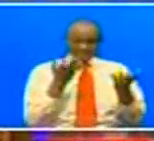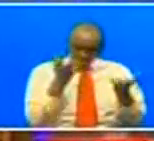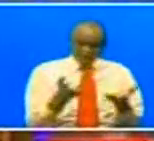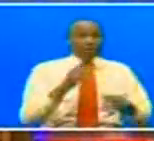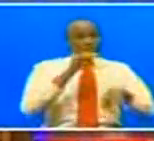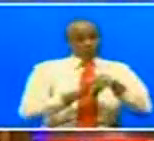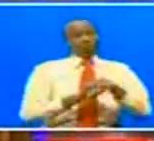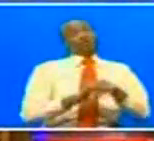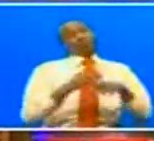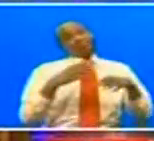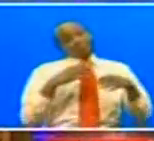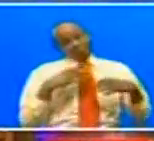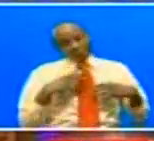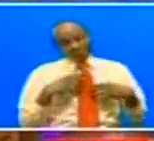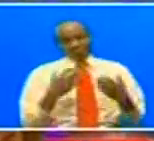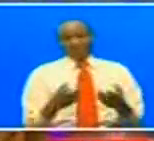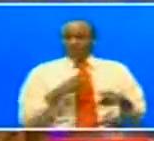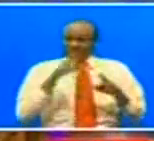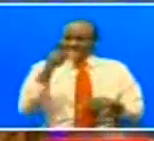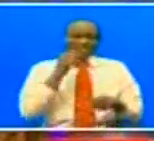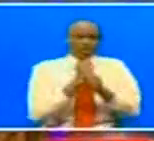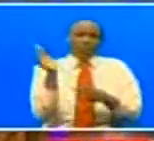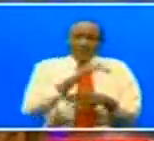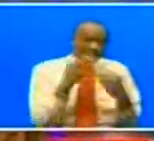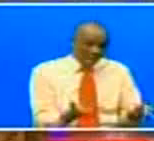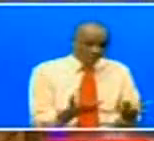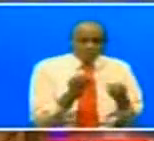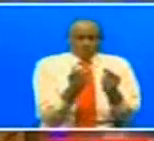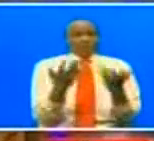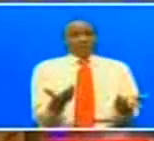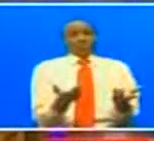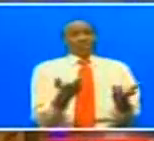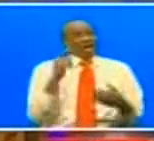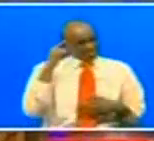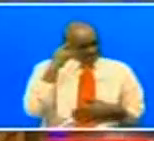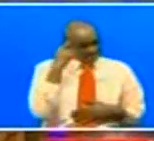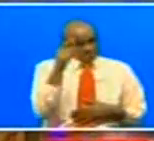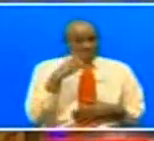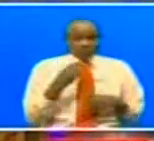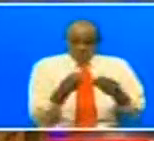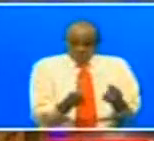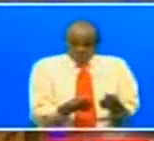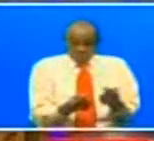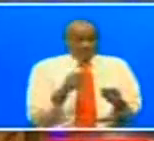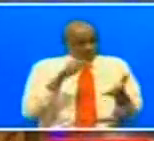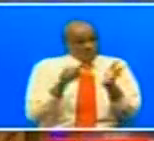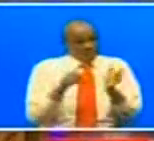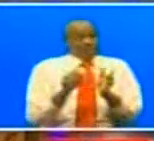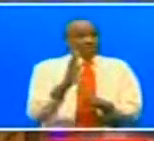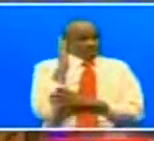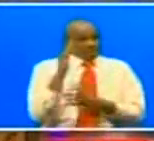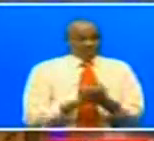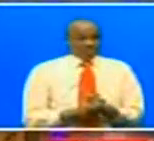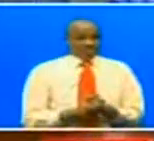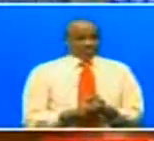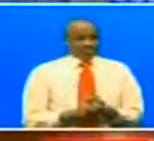British business. But the way to get those jobs back, the way to deal with this is to tackle the causes, which is the insecurity, not